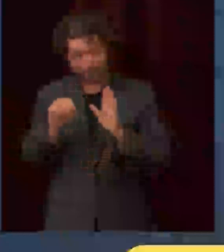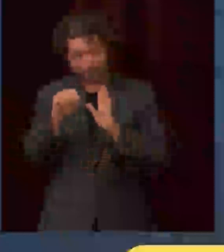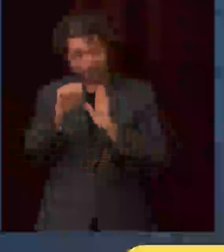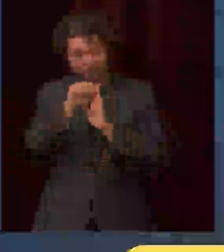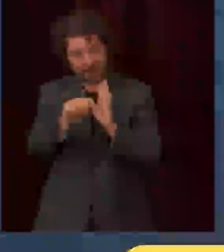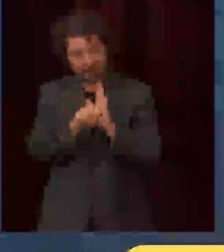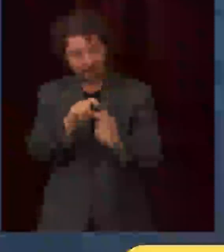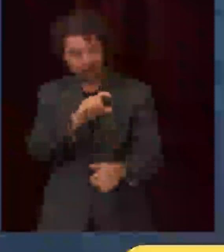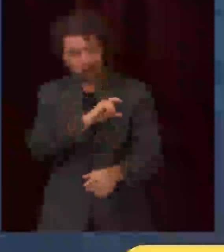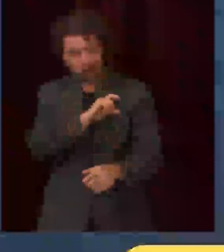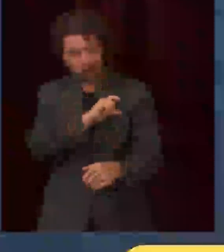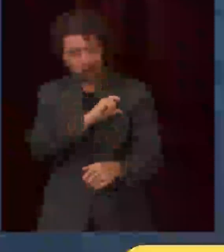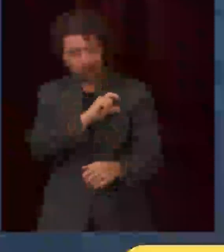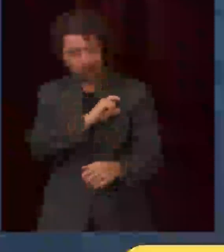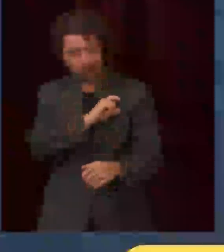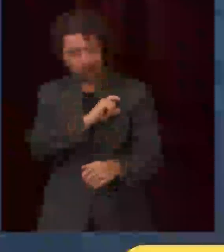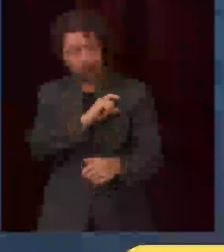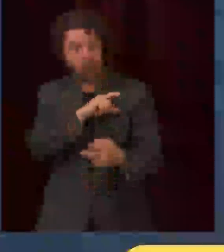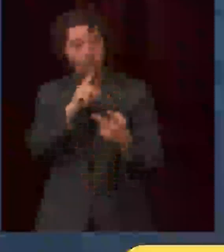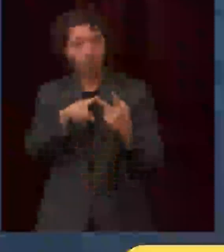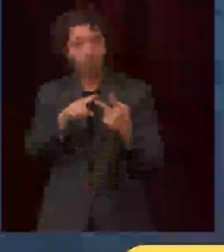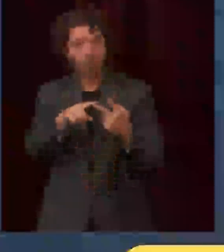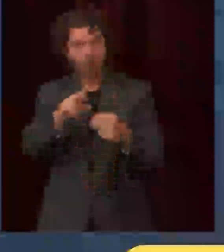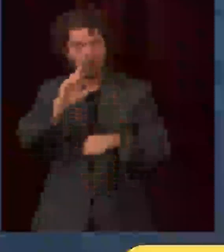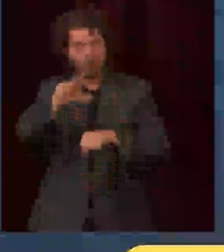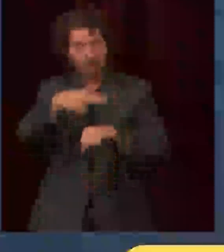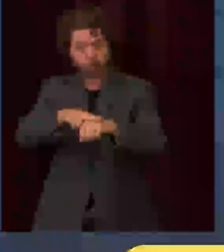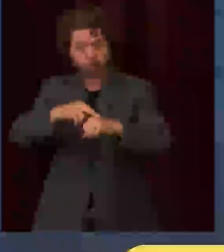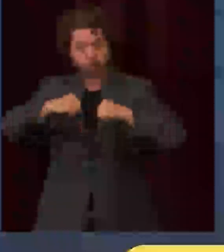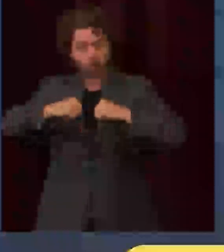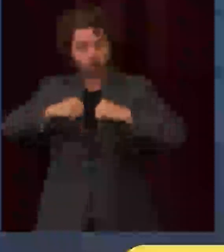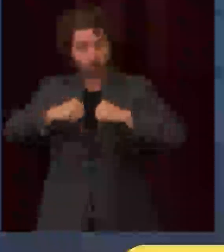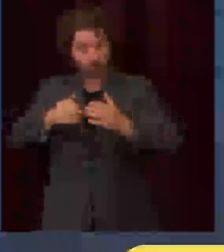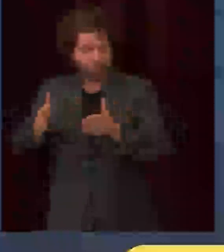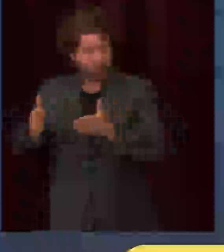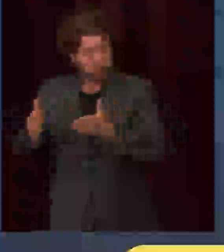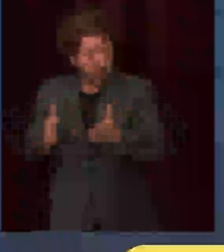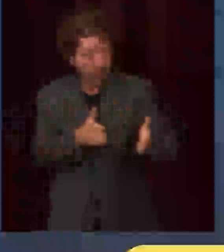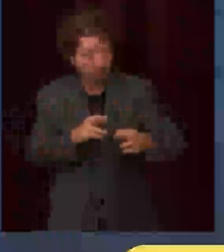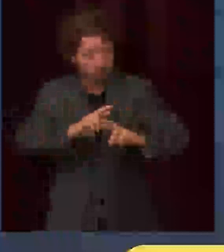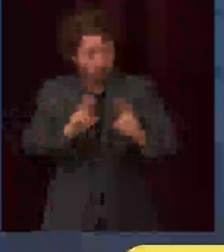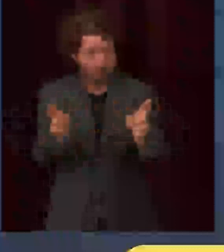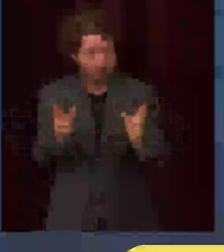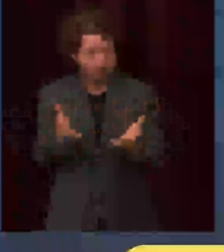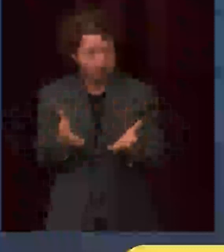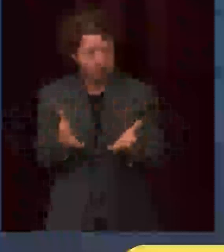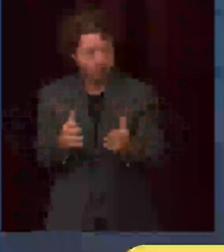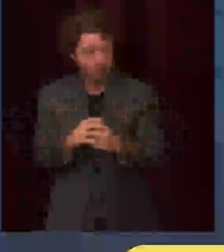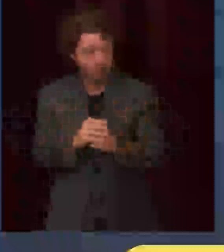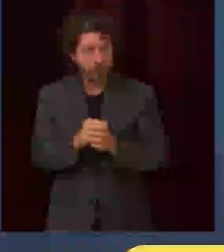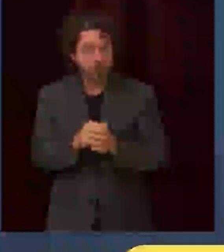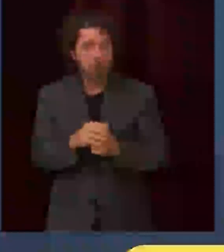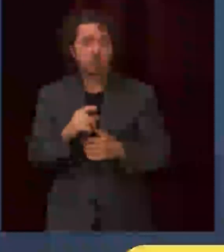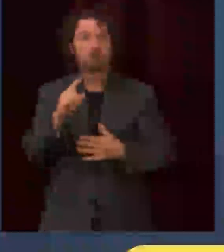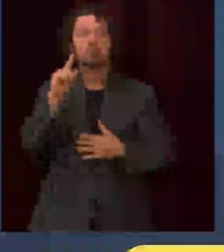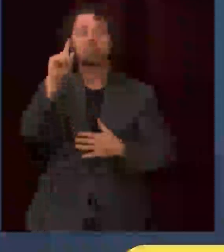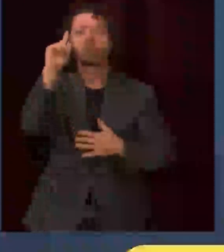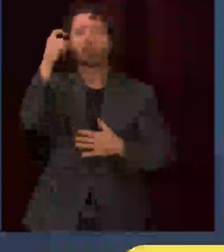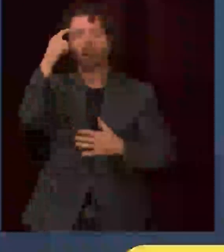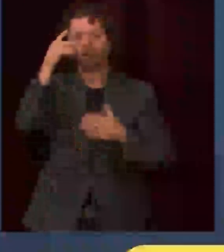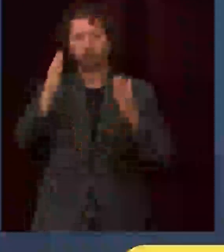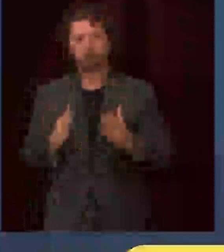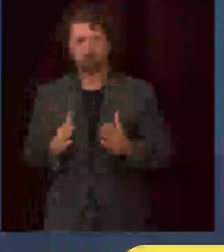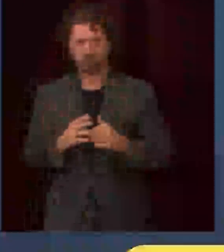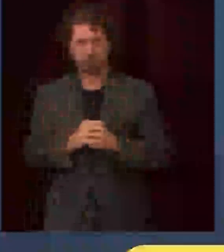Well, I've not spoken to Governor Walz. I have a lot of respect for him. I know he's making some very difficult decisions. I hope they're